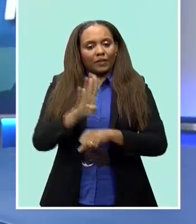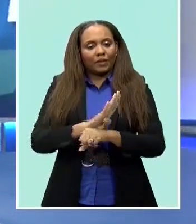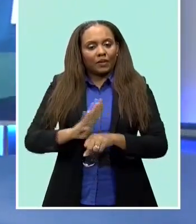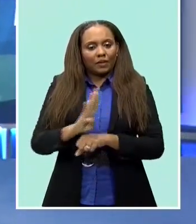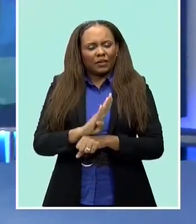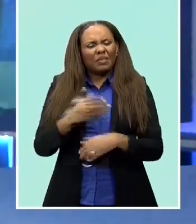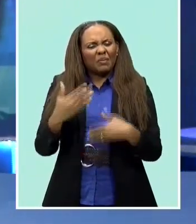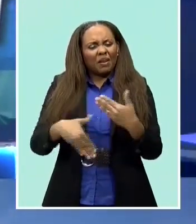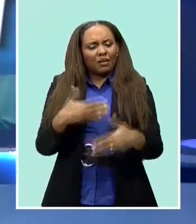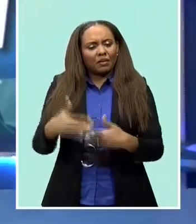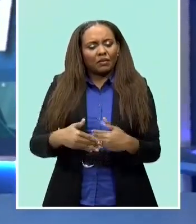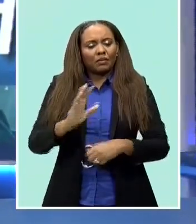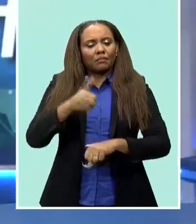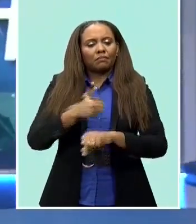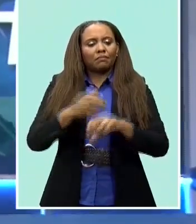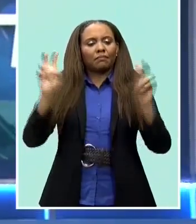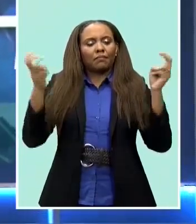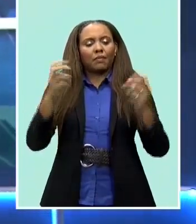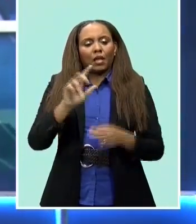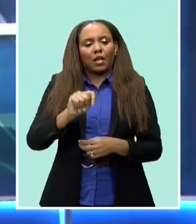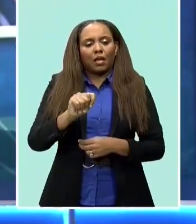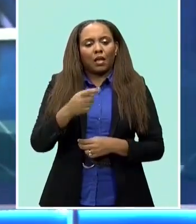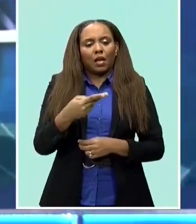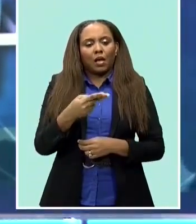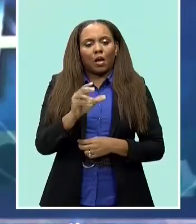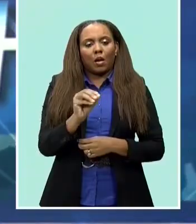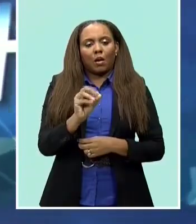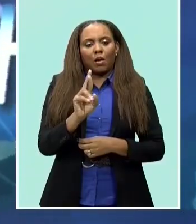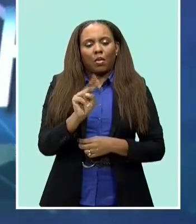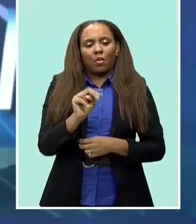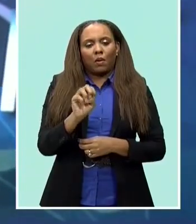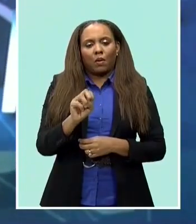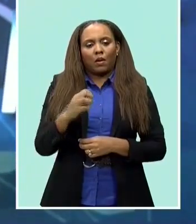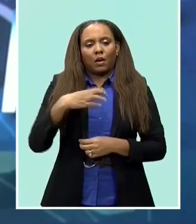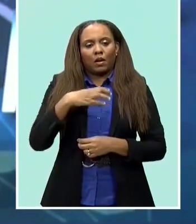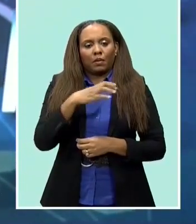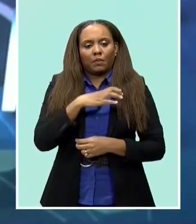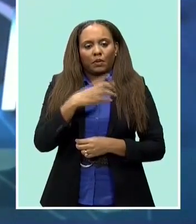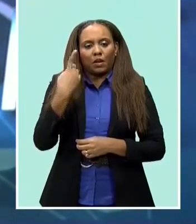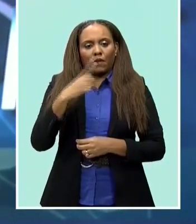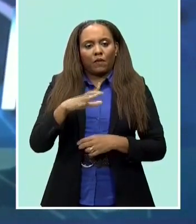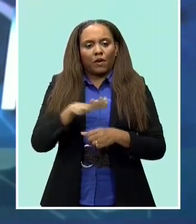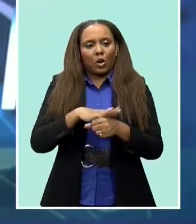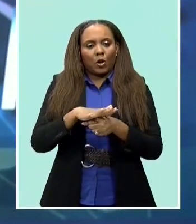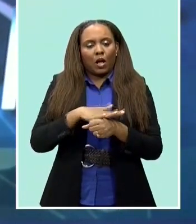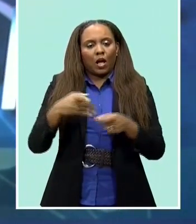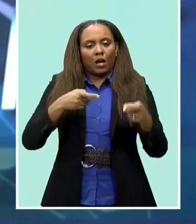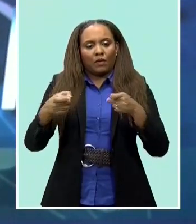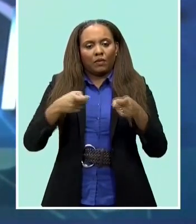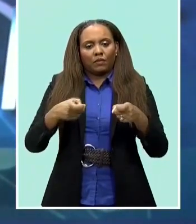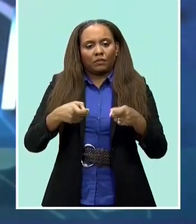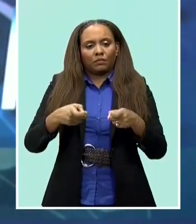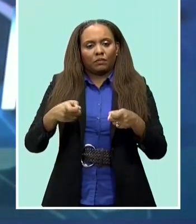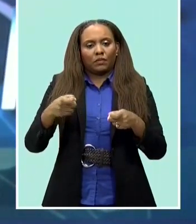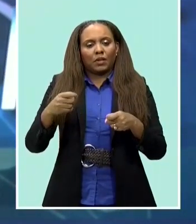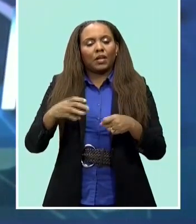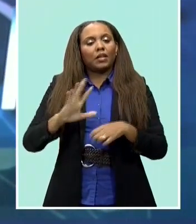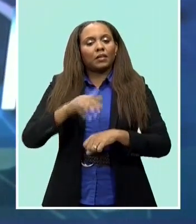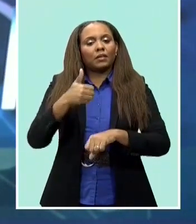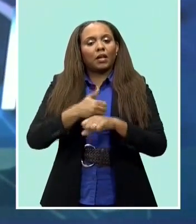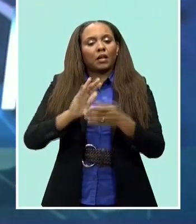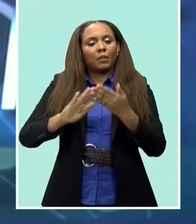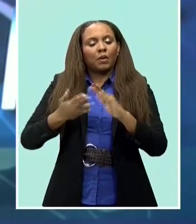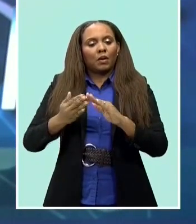decision-making process. It has come with the launch of the Thorne Commission on Local Governance, which will oversee the establishment of community-based